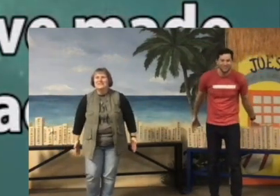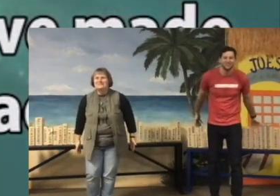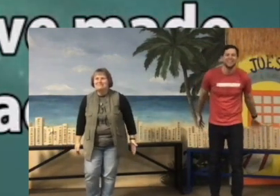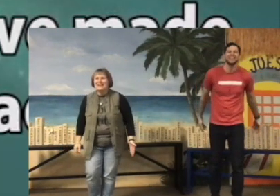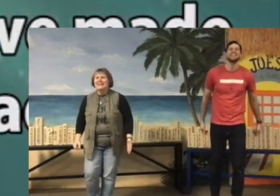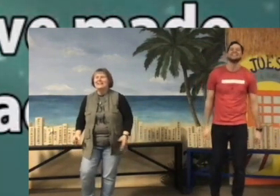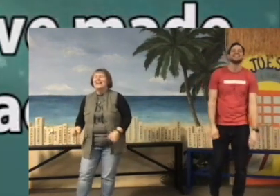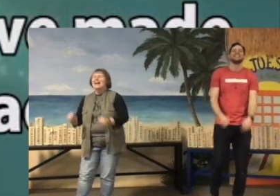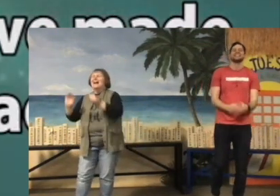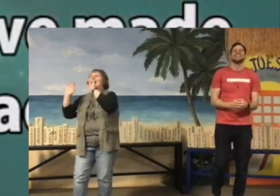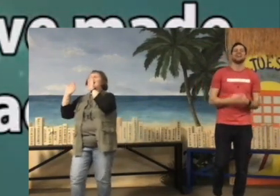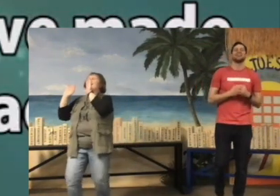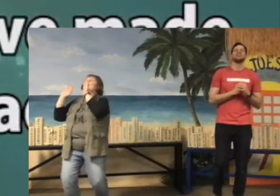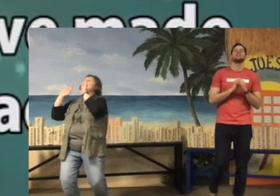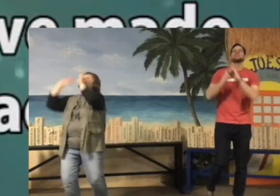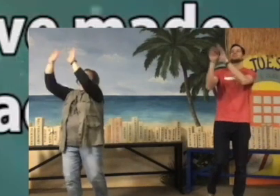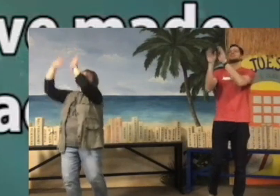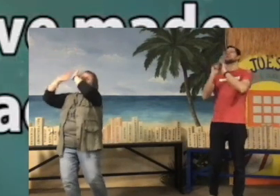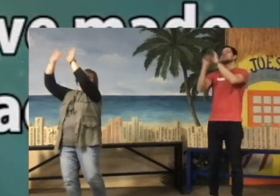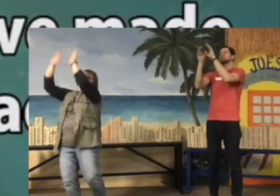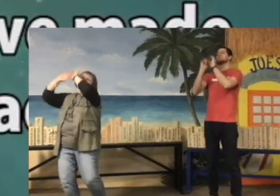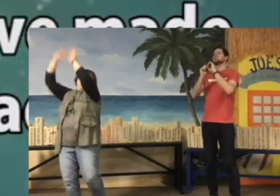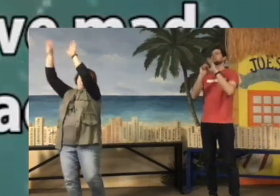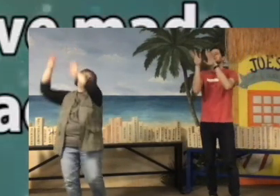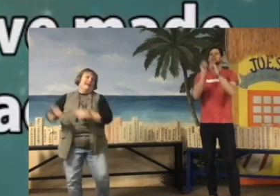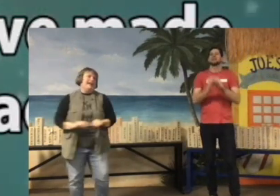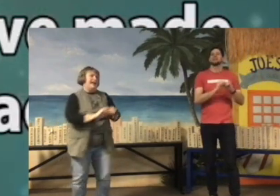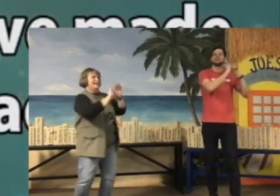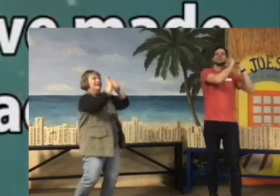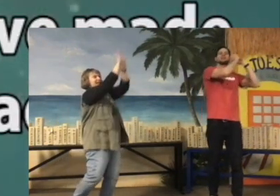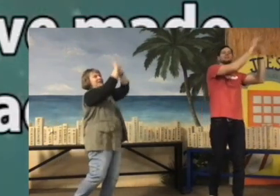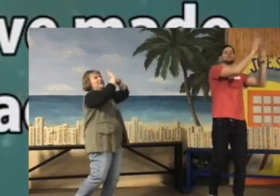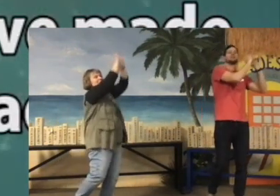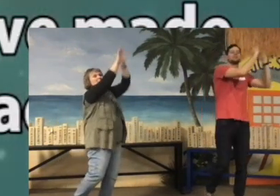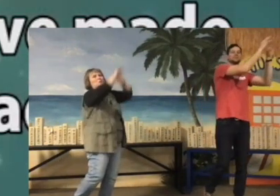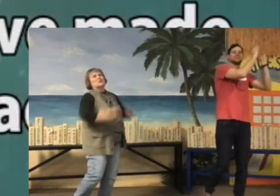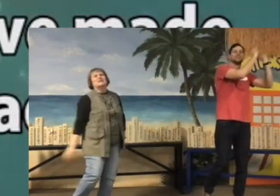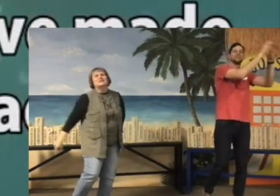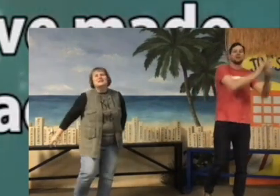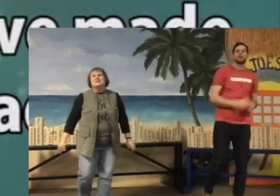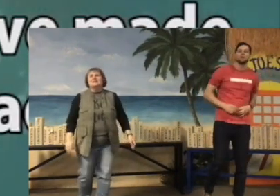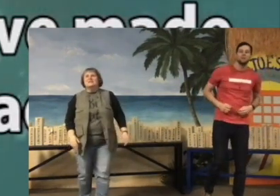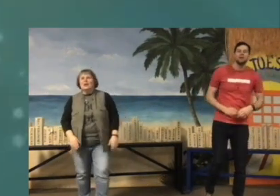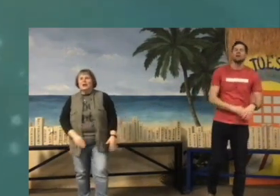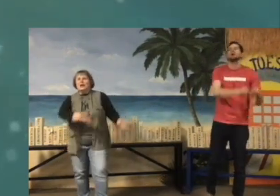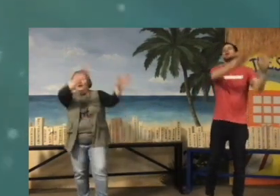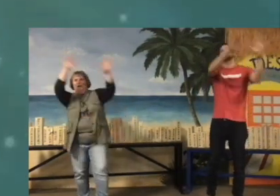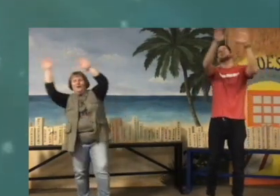This is the day you've made. I will rejoice and be glad with all that I am. This is the day you've made. I will rejoice and be glad. Come on, sing it.